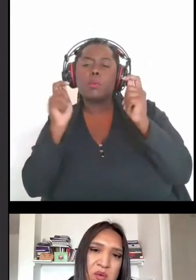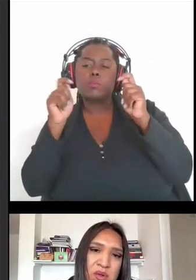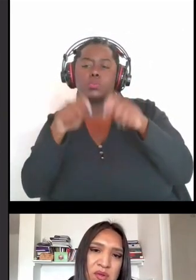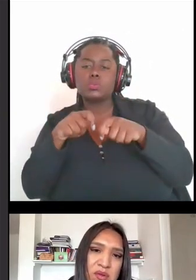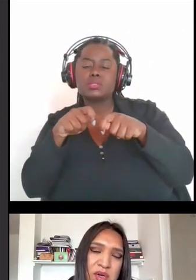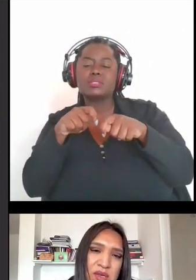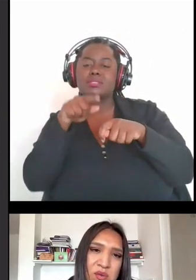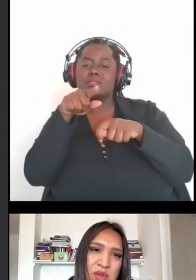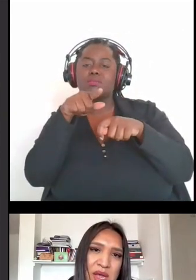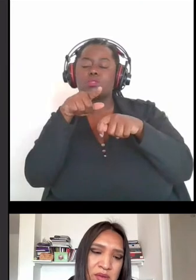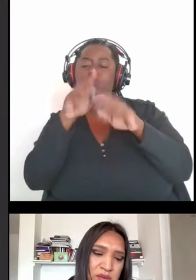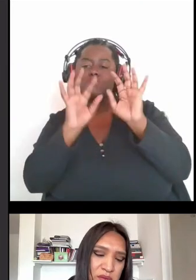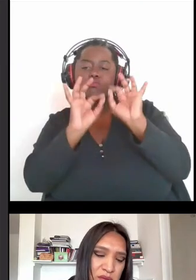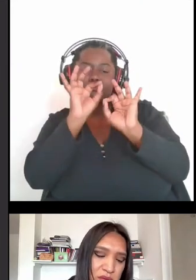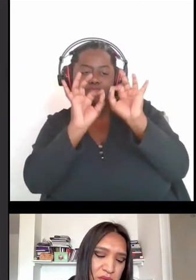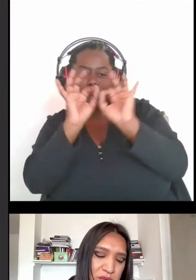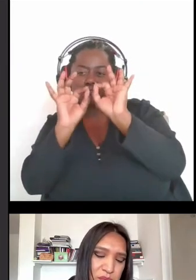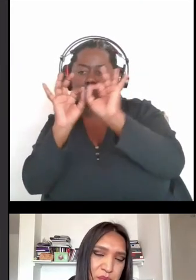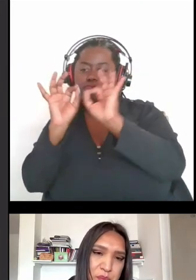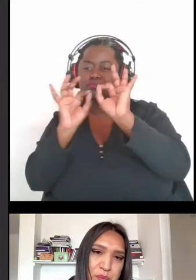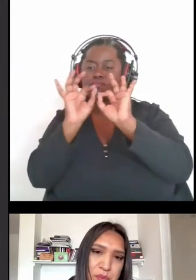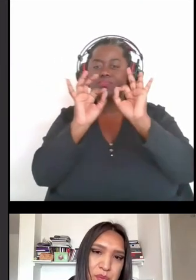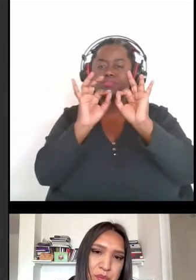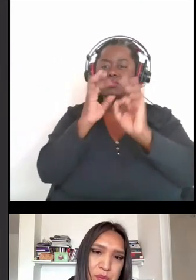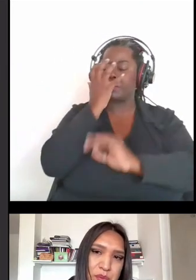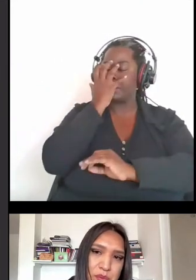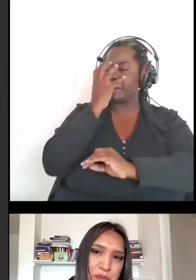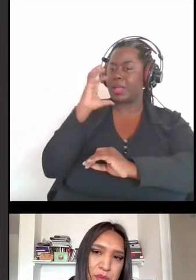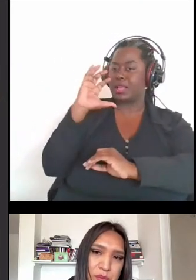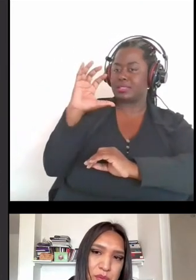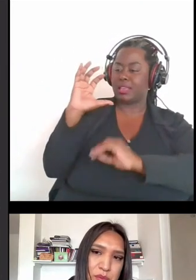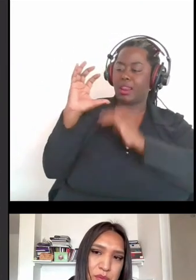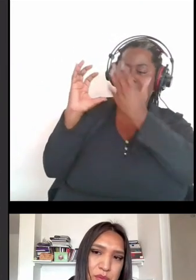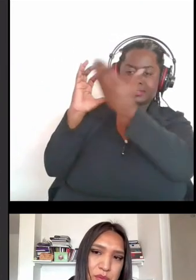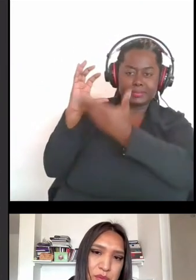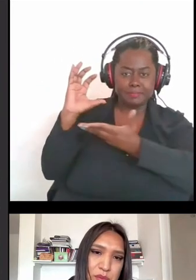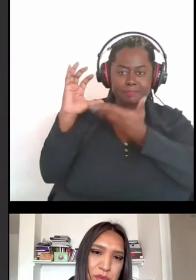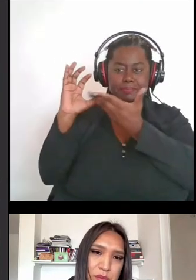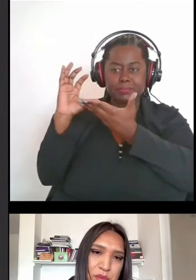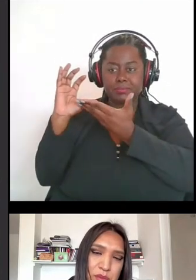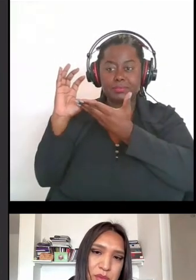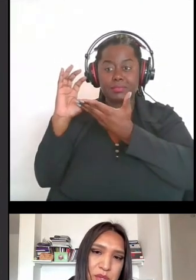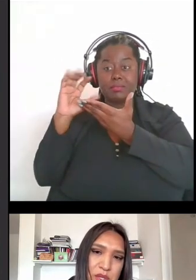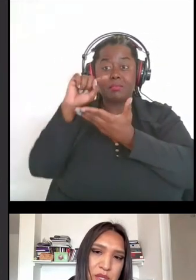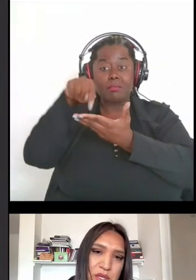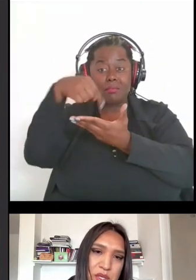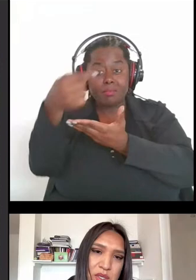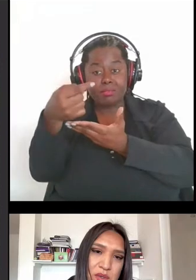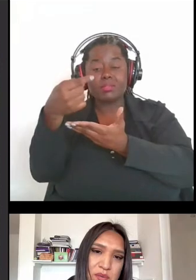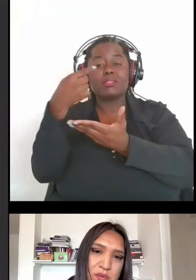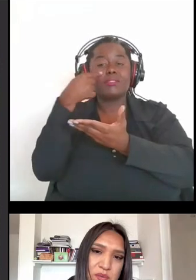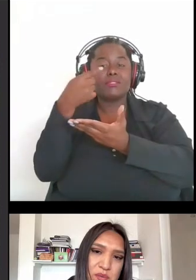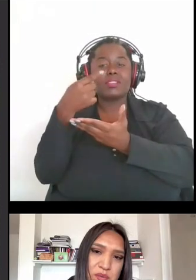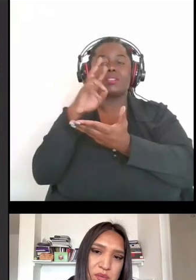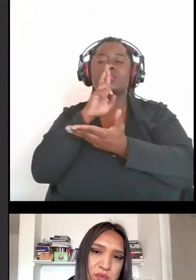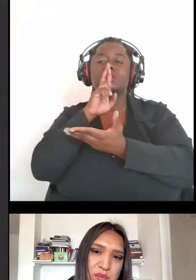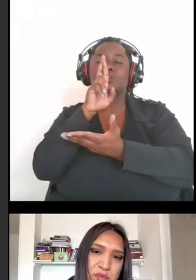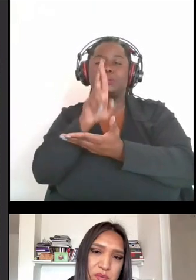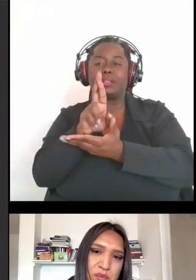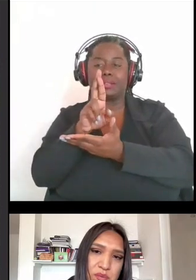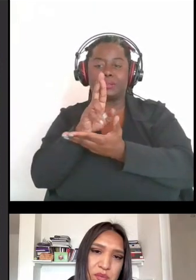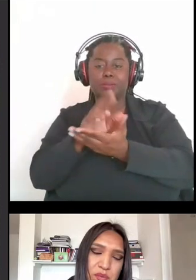and how they could have an action on their own on the next image you can see the